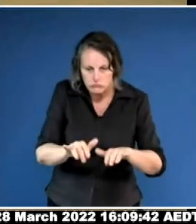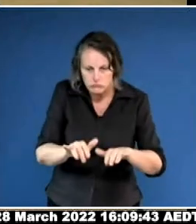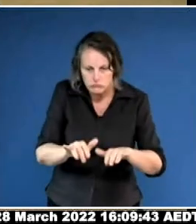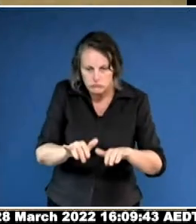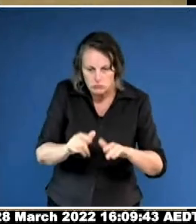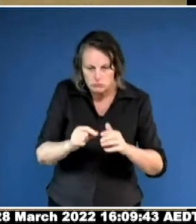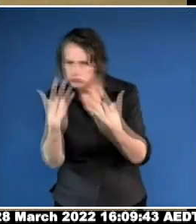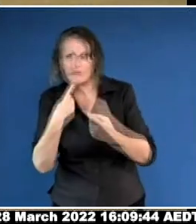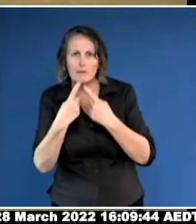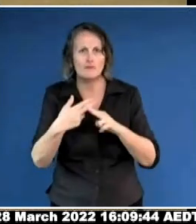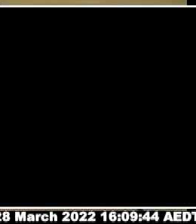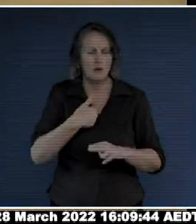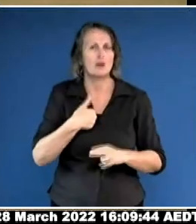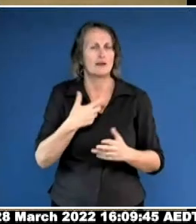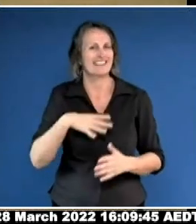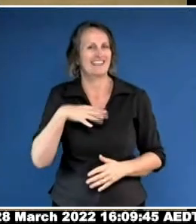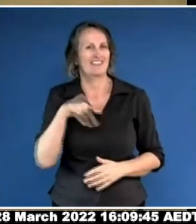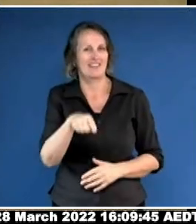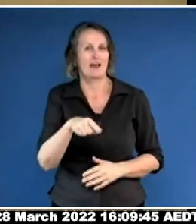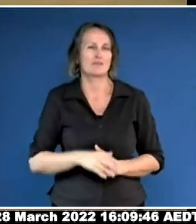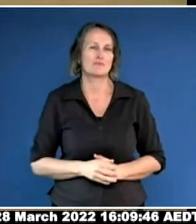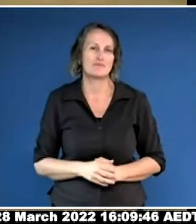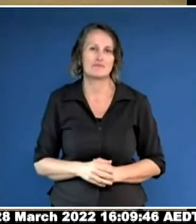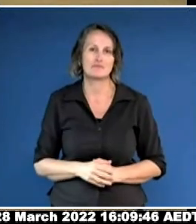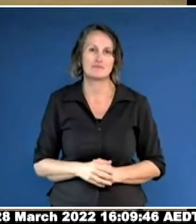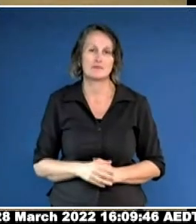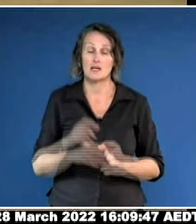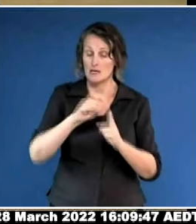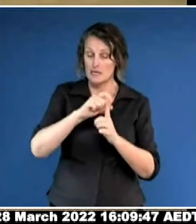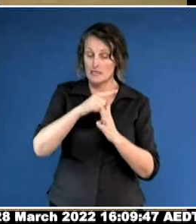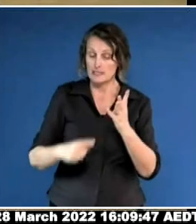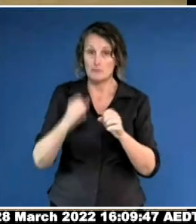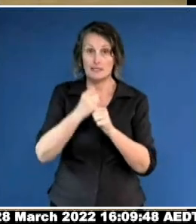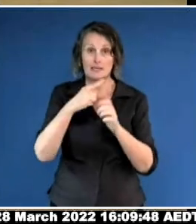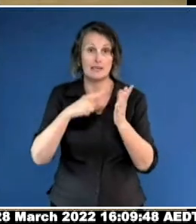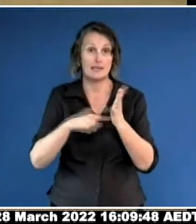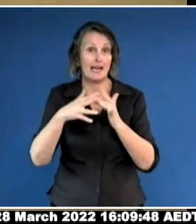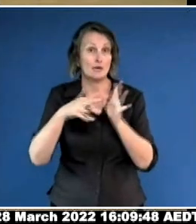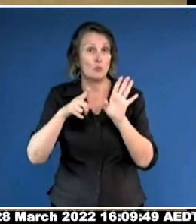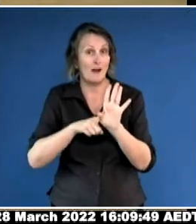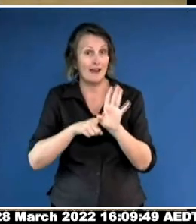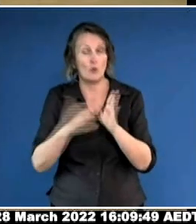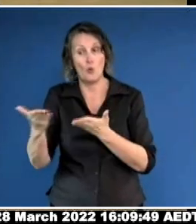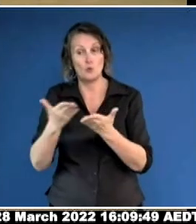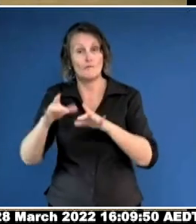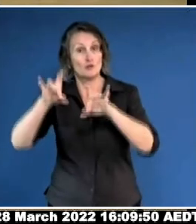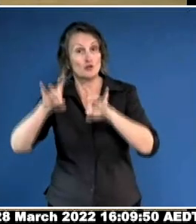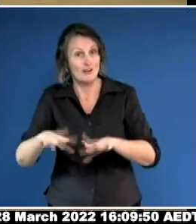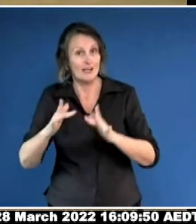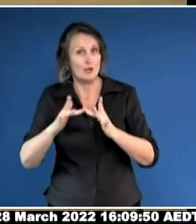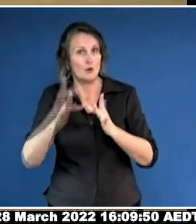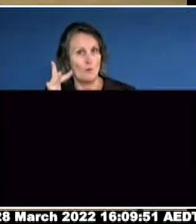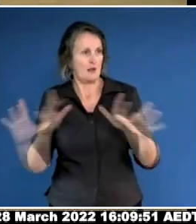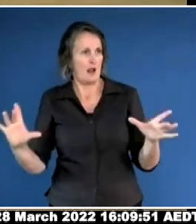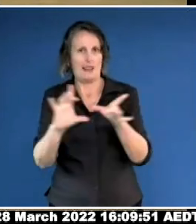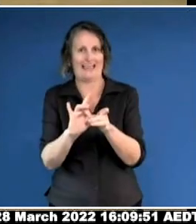It would also be helpful if the Disability Gateway, Carer Gateway, and Services Australia websites were all clearly linked to one